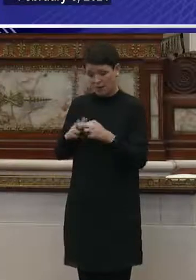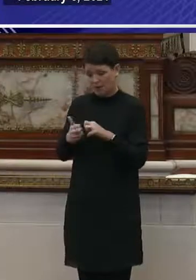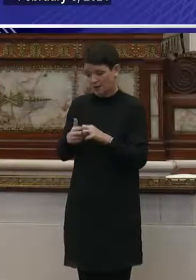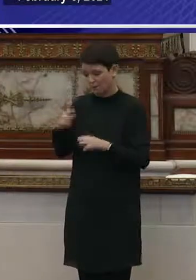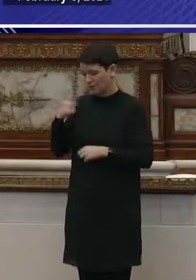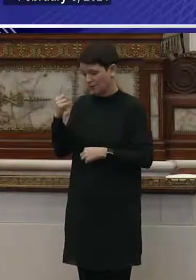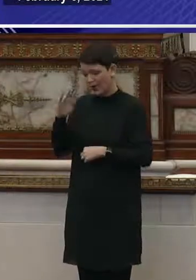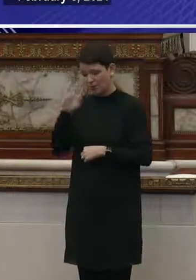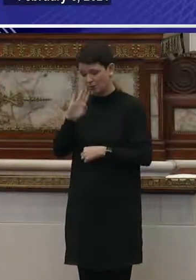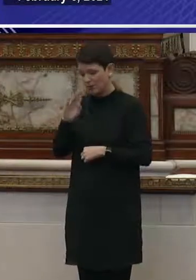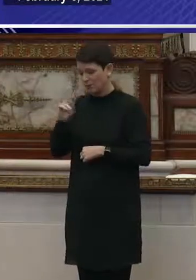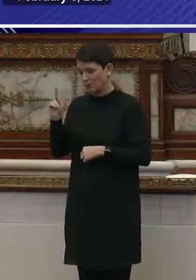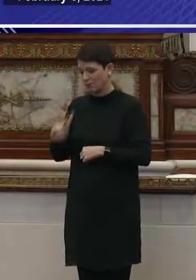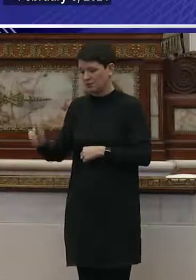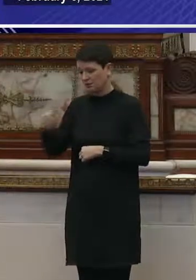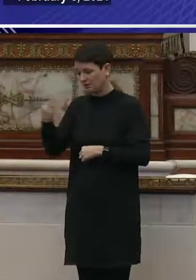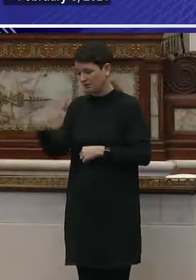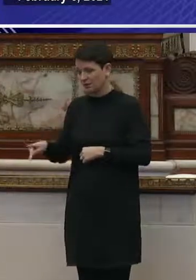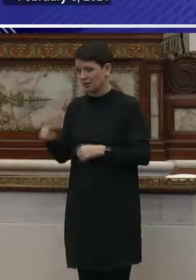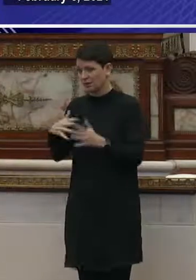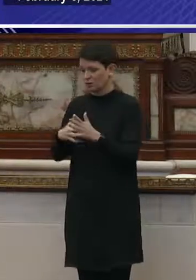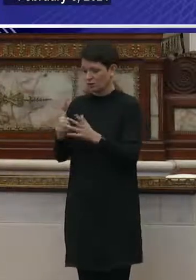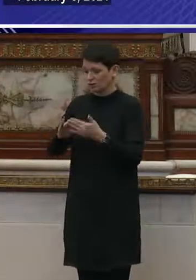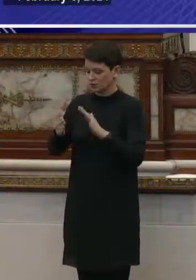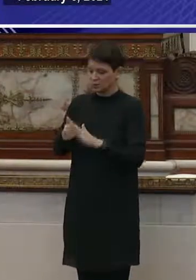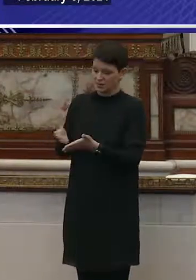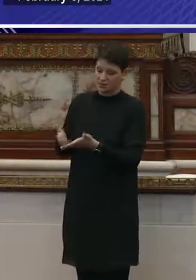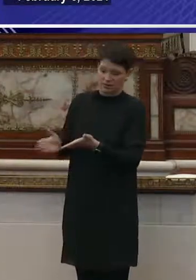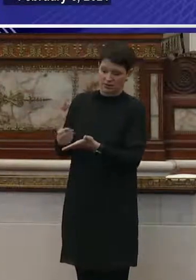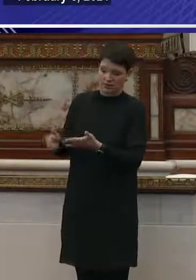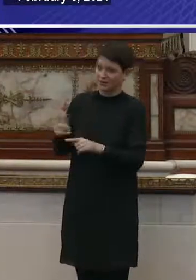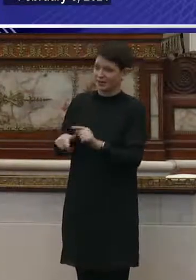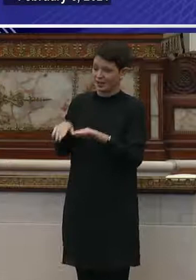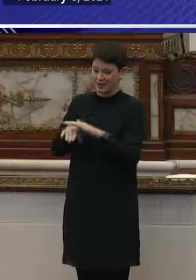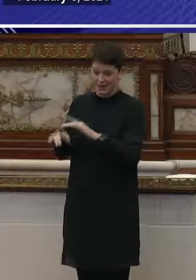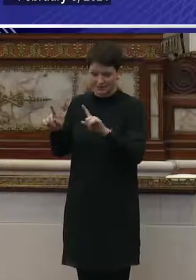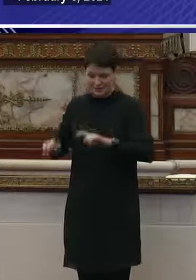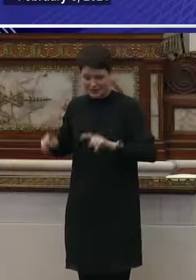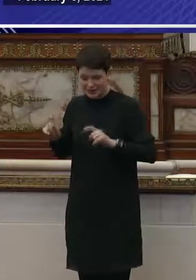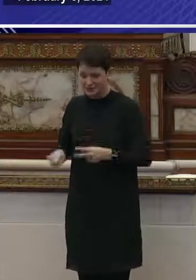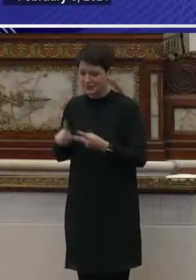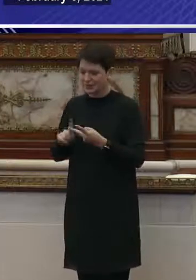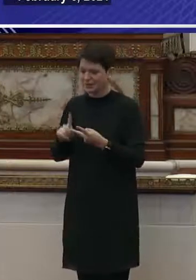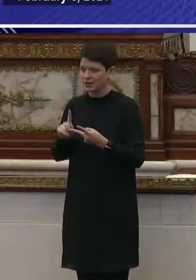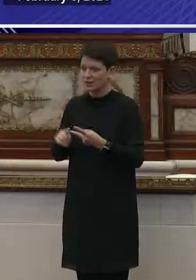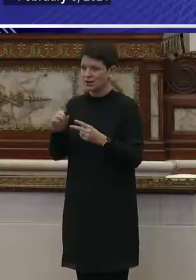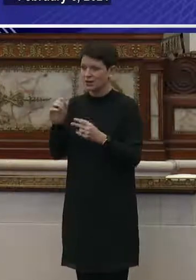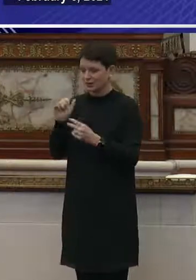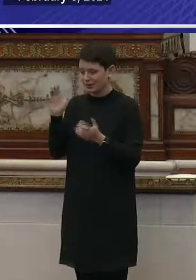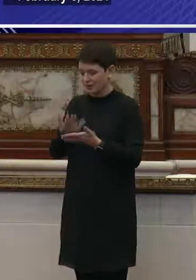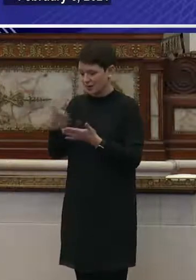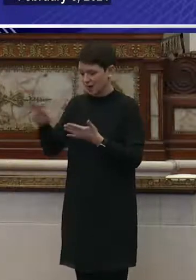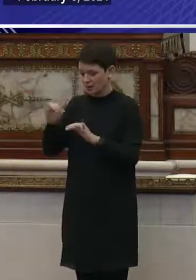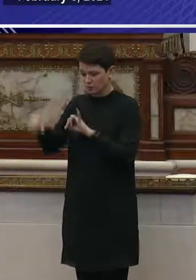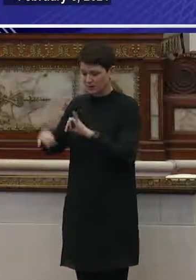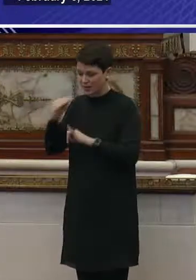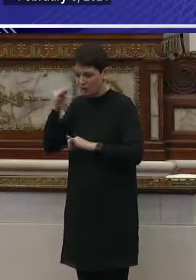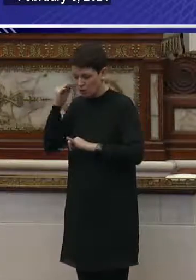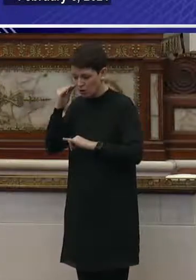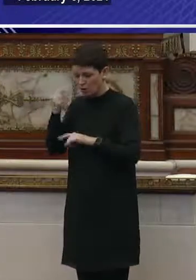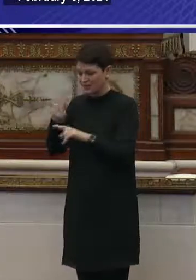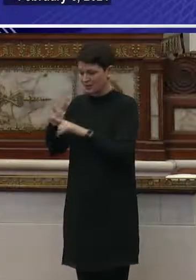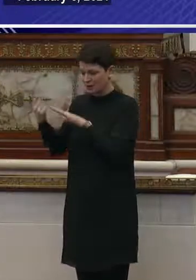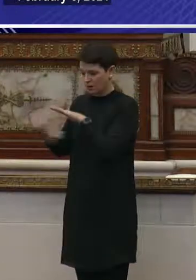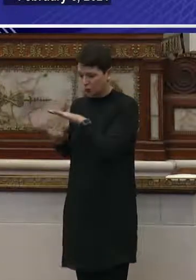Black and Brown Philadelphians, vulnerable communities, have been less able to access testing. They've had less of an option to stay at home and